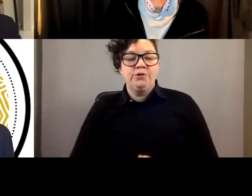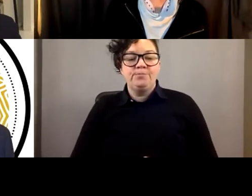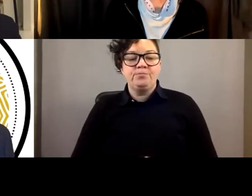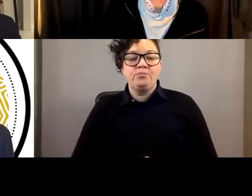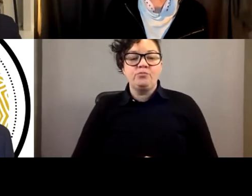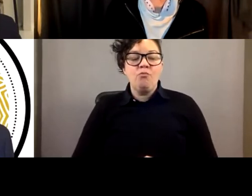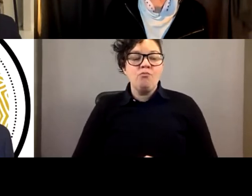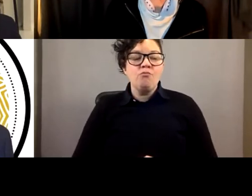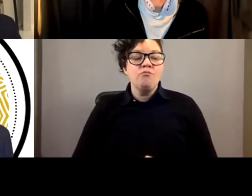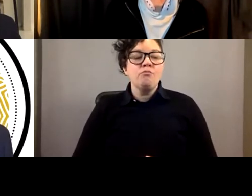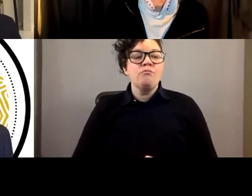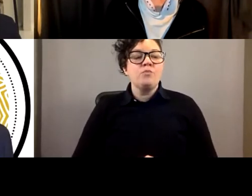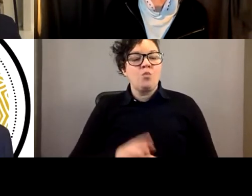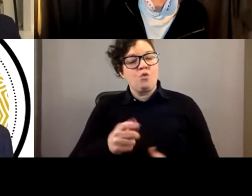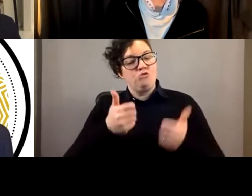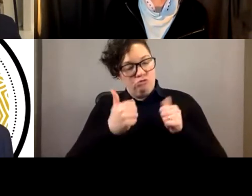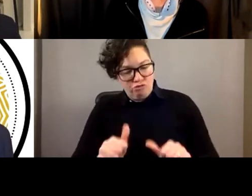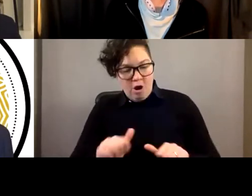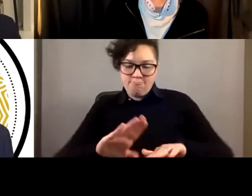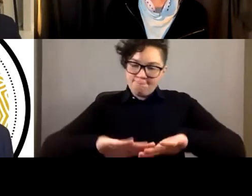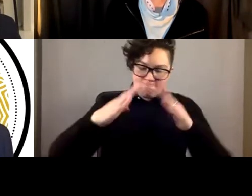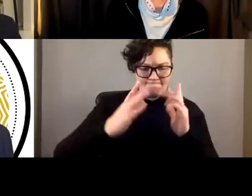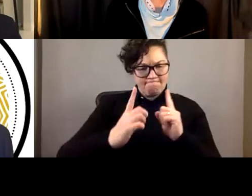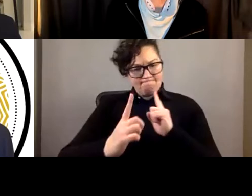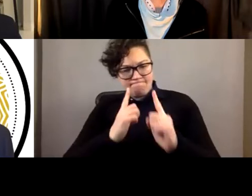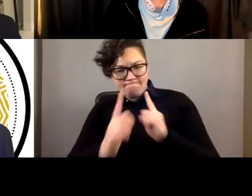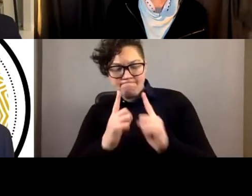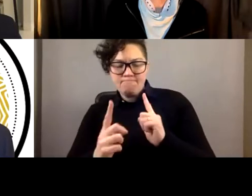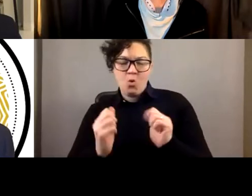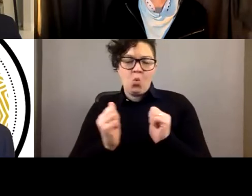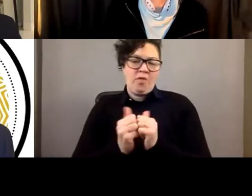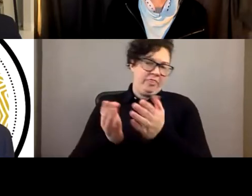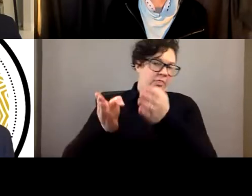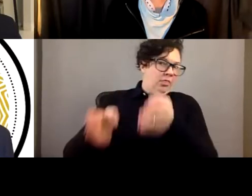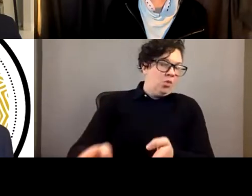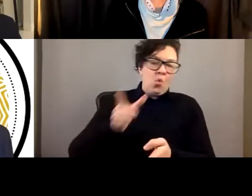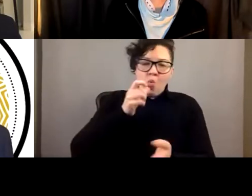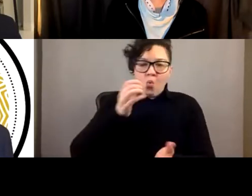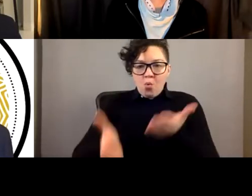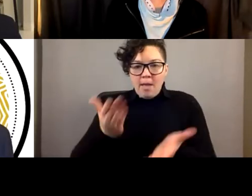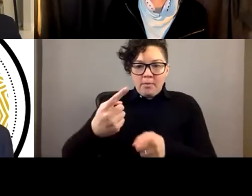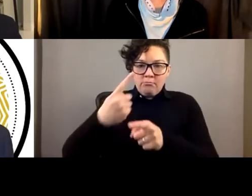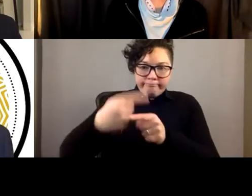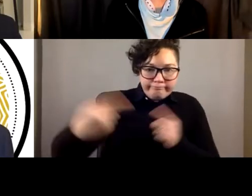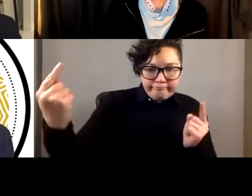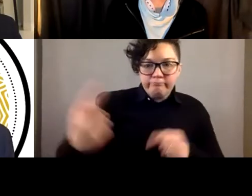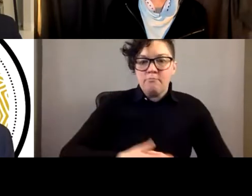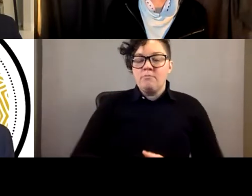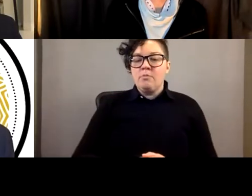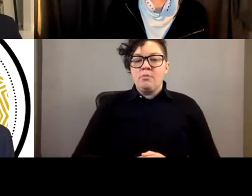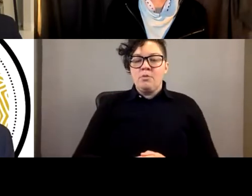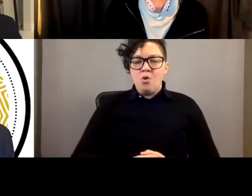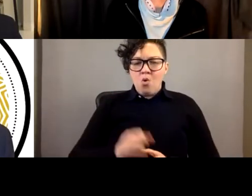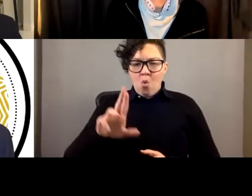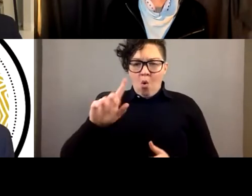conversations with people who may disagree or obviously see these things